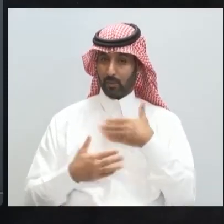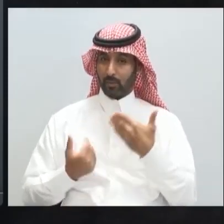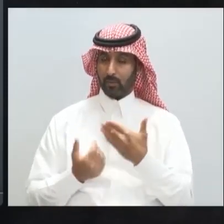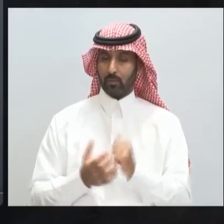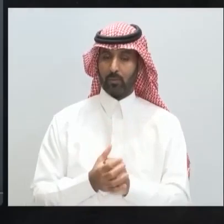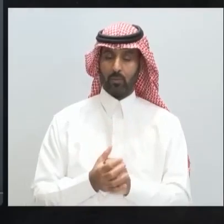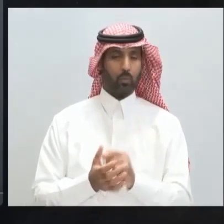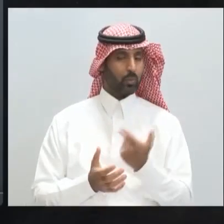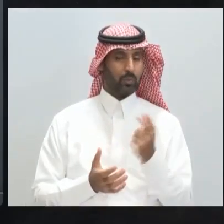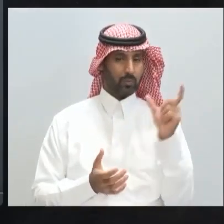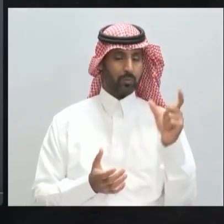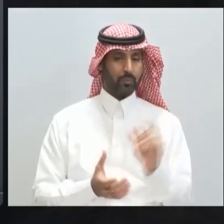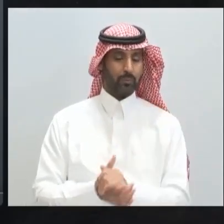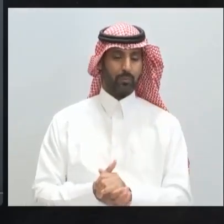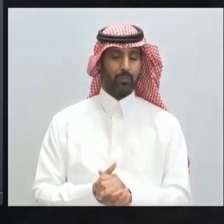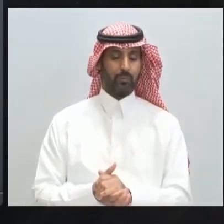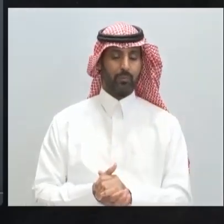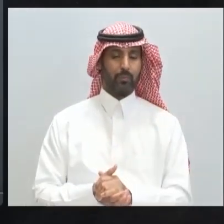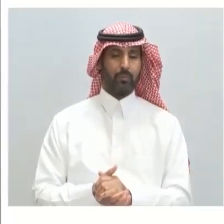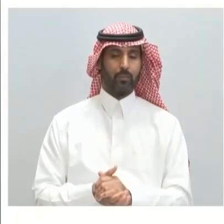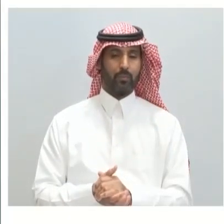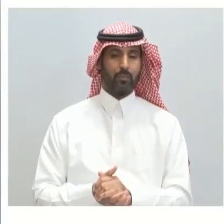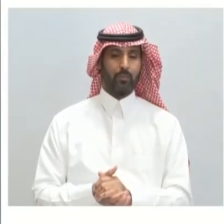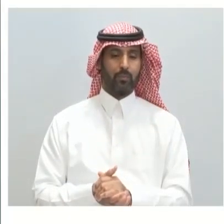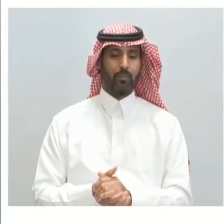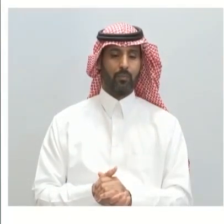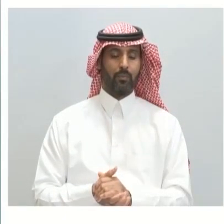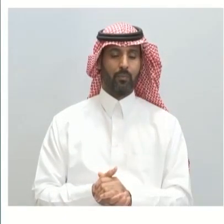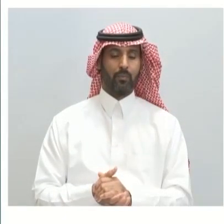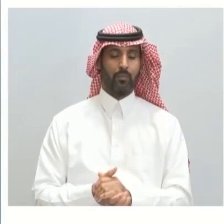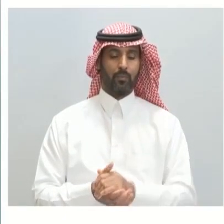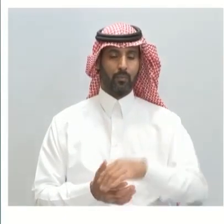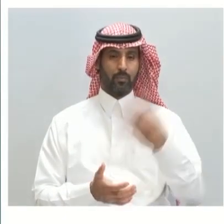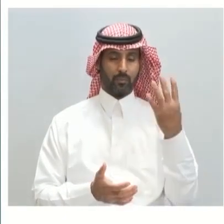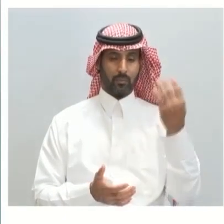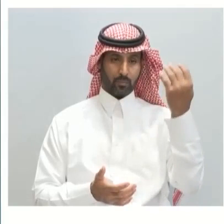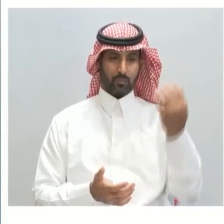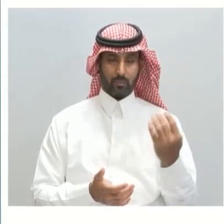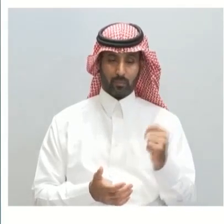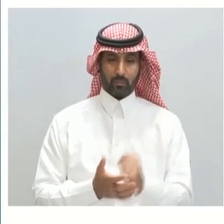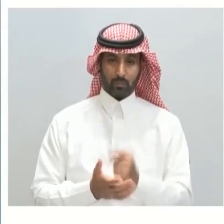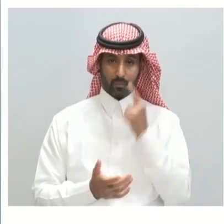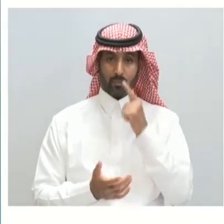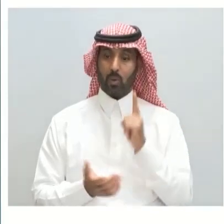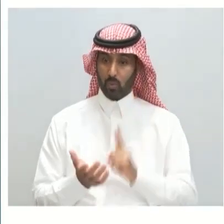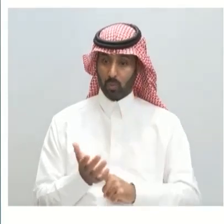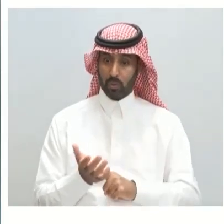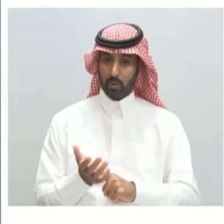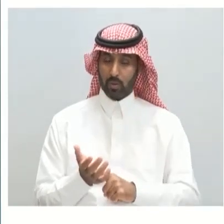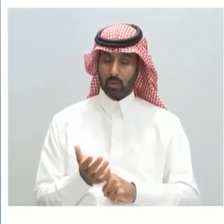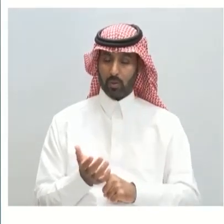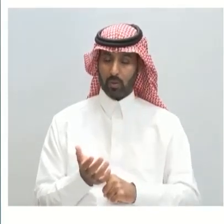it? Let's see the correct answer here. It's number four. Have we? Indeed.